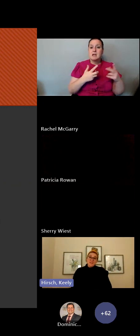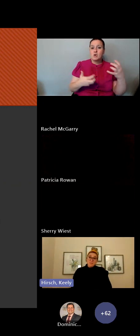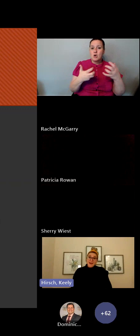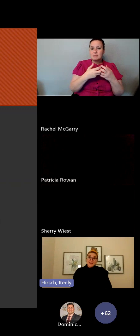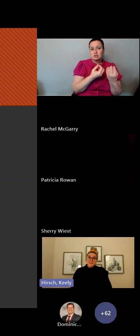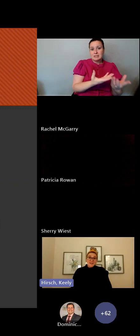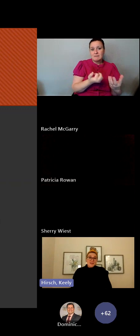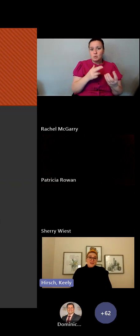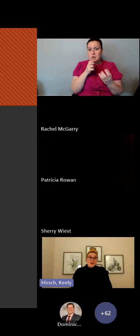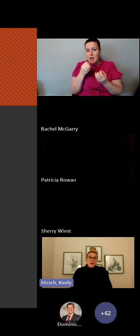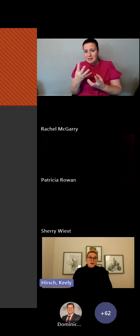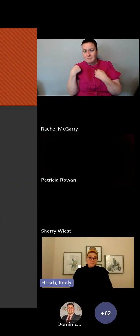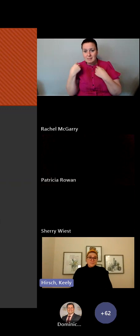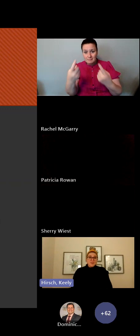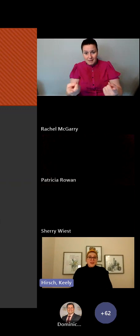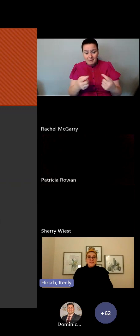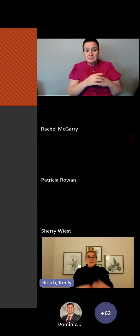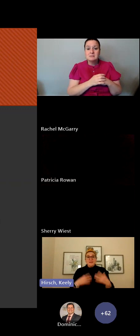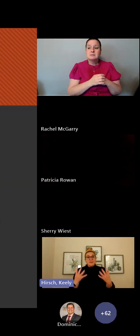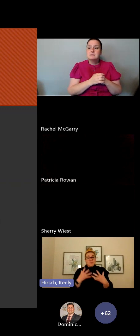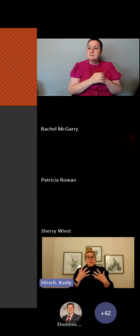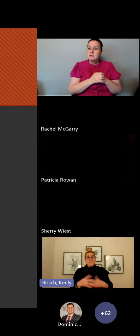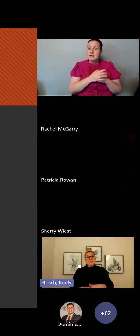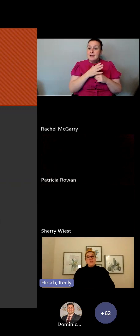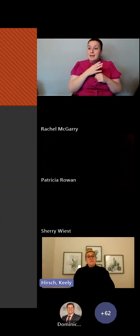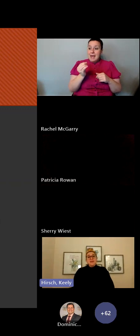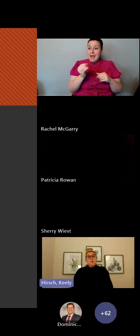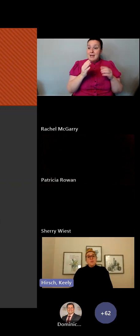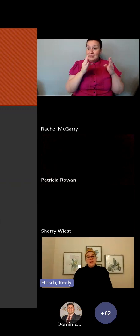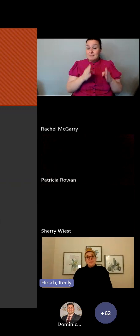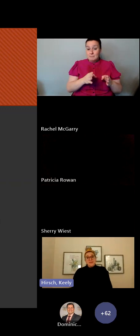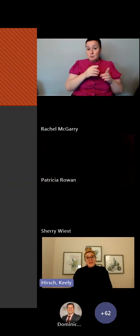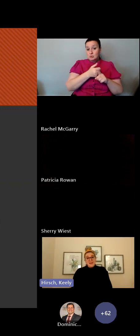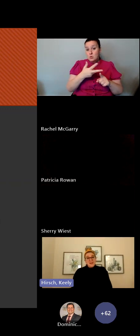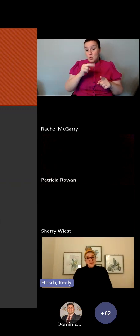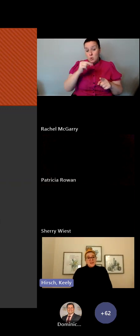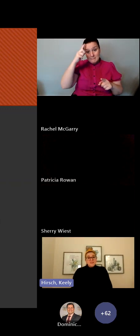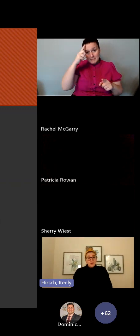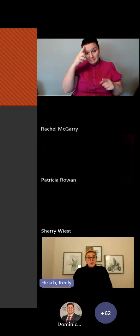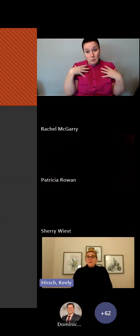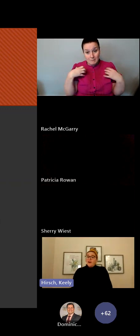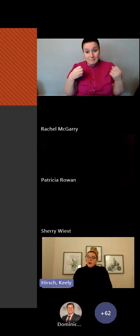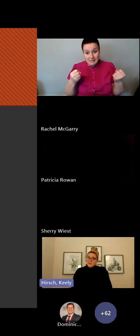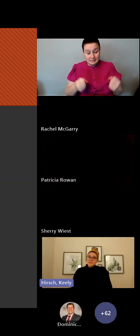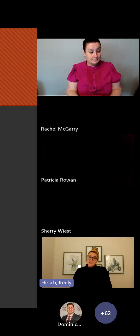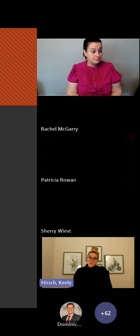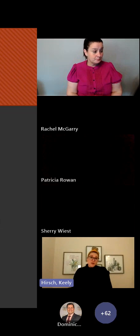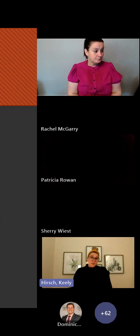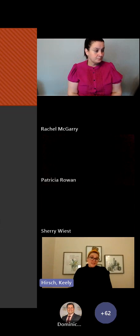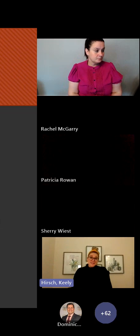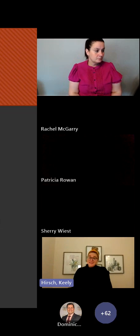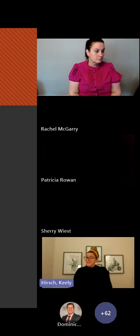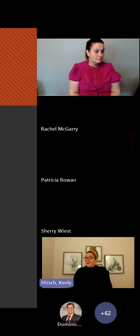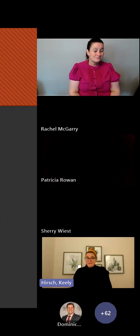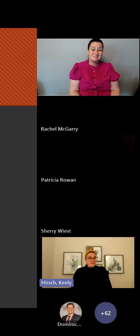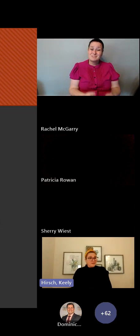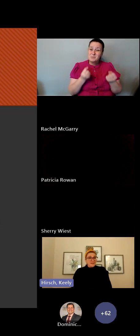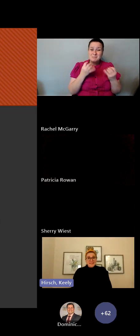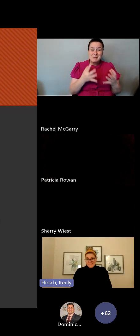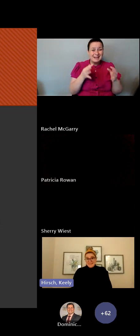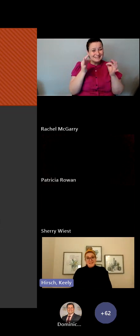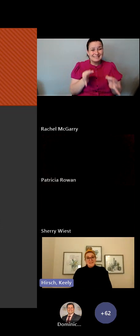not given in the past, and then the person's own mental well-being. So a lot of decisions go into this. It's not